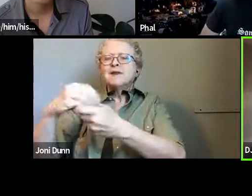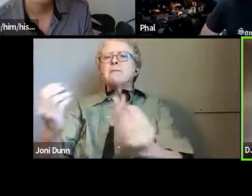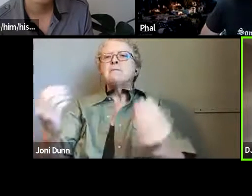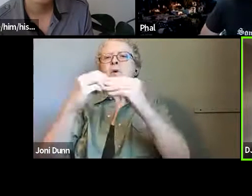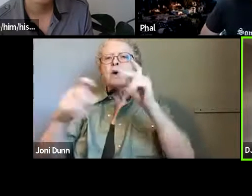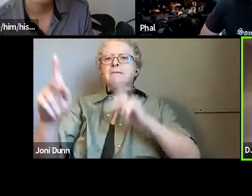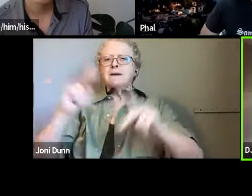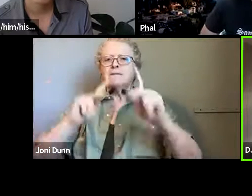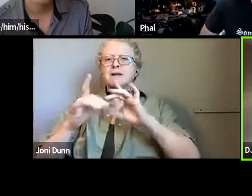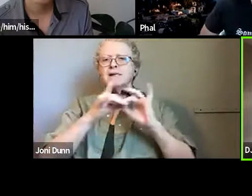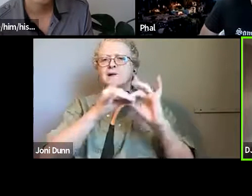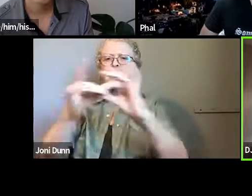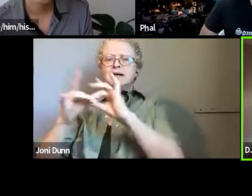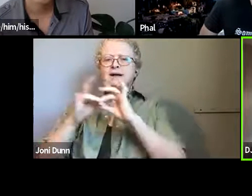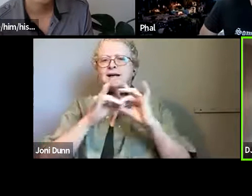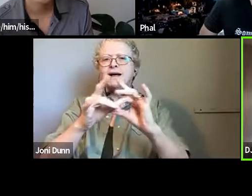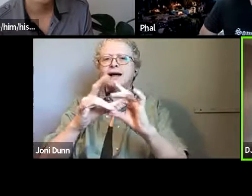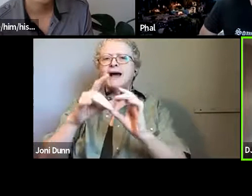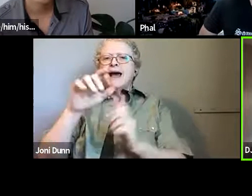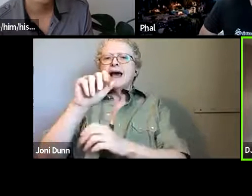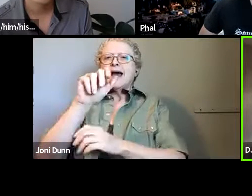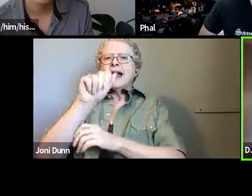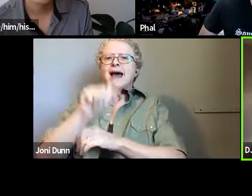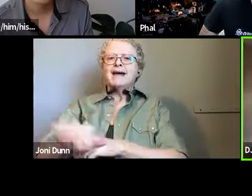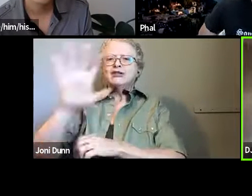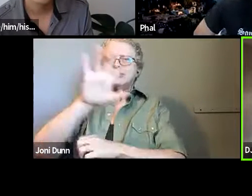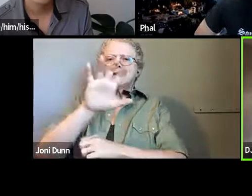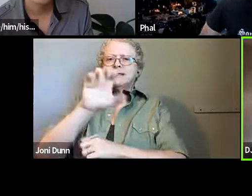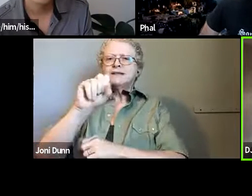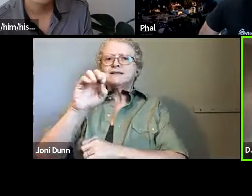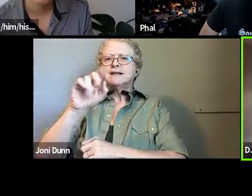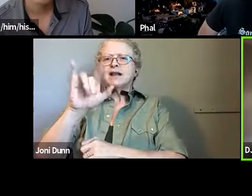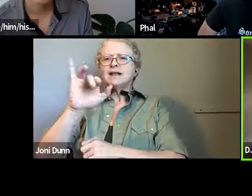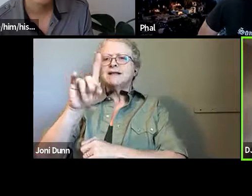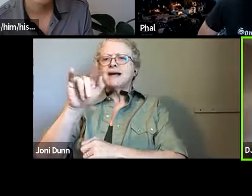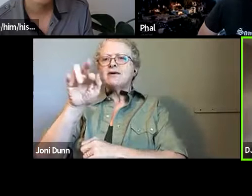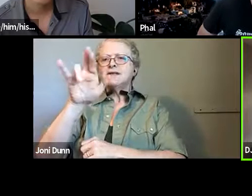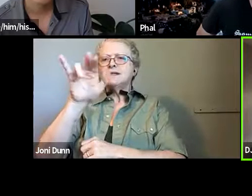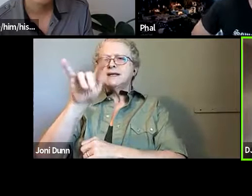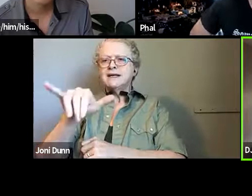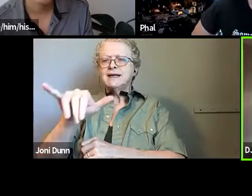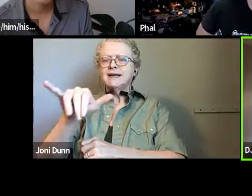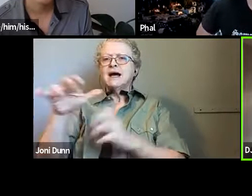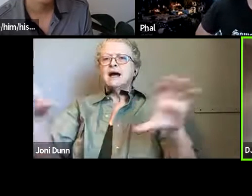name, Asian Solidarity Collective. And we knew we had work to do, so we started off